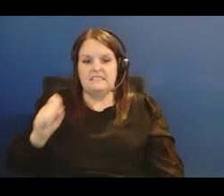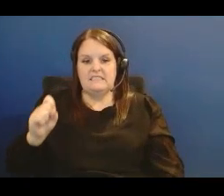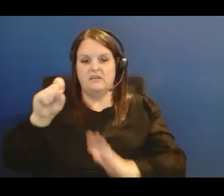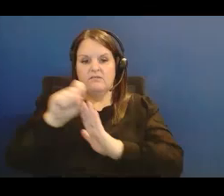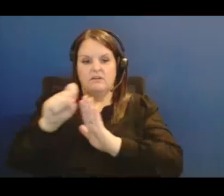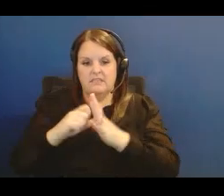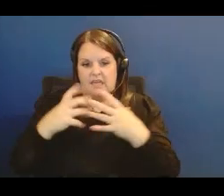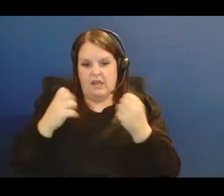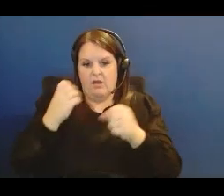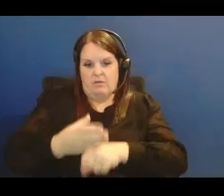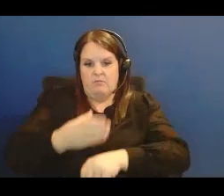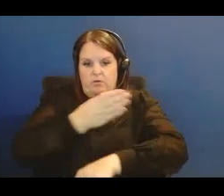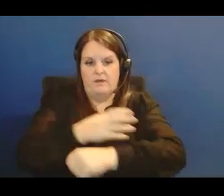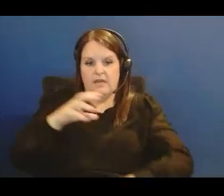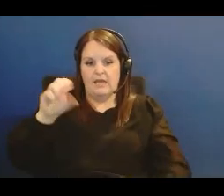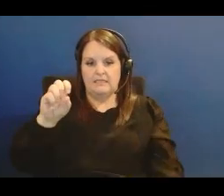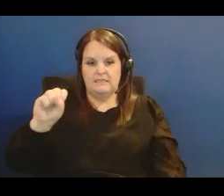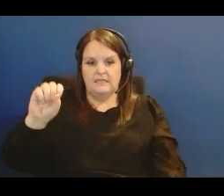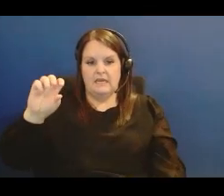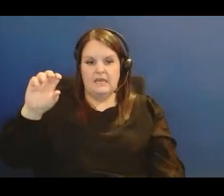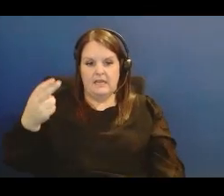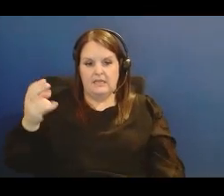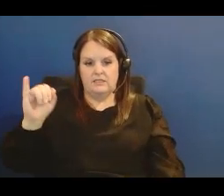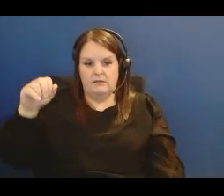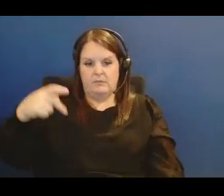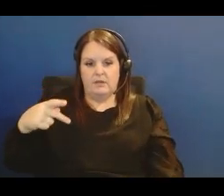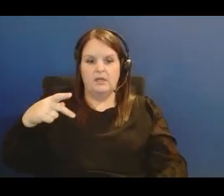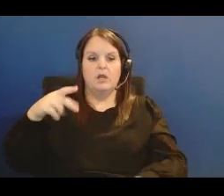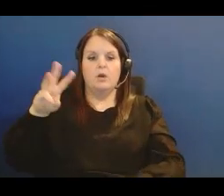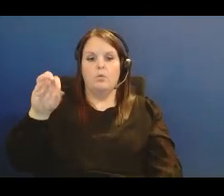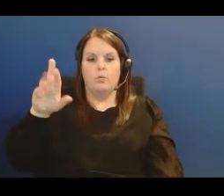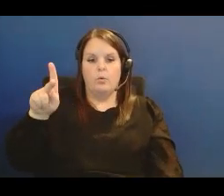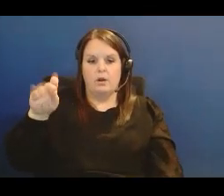SHIP, and the Works by Pipeline Development Plan.